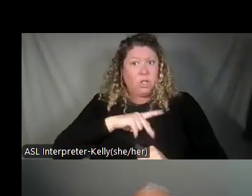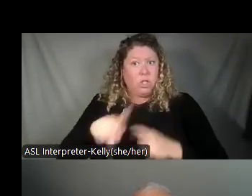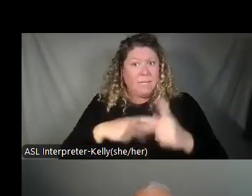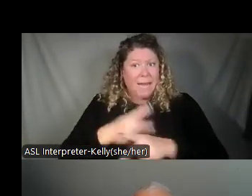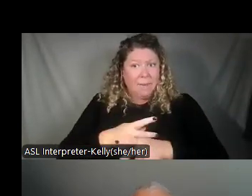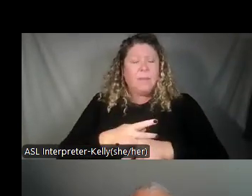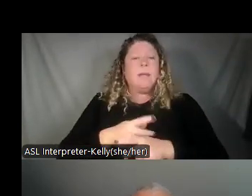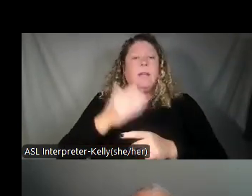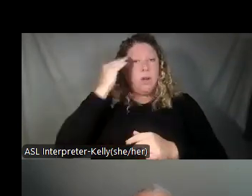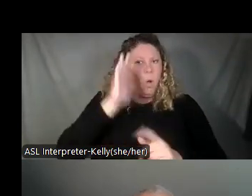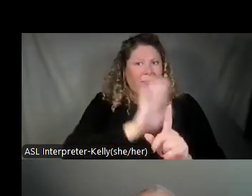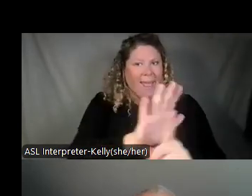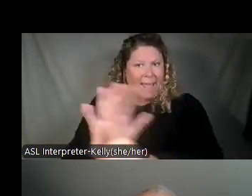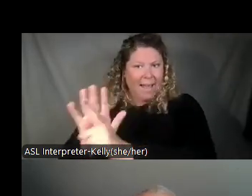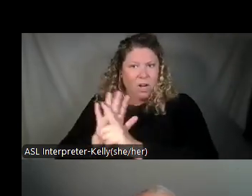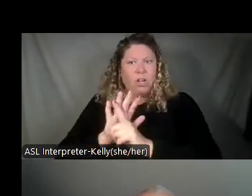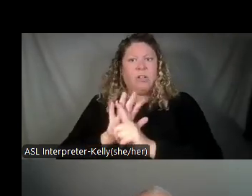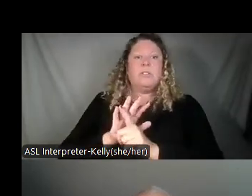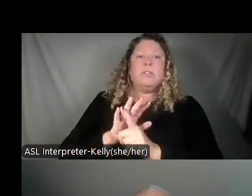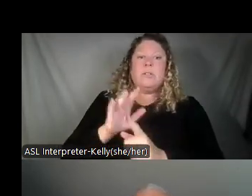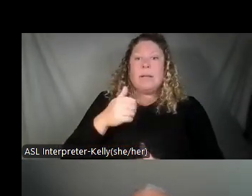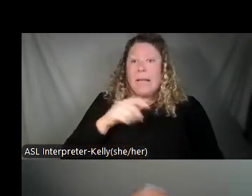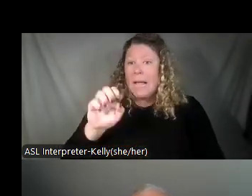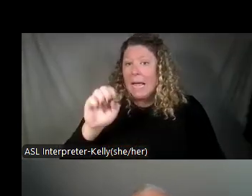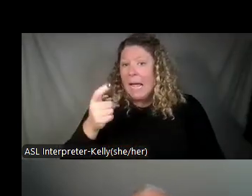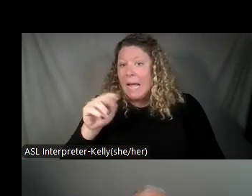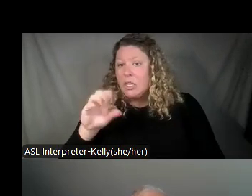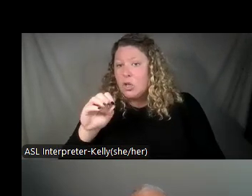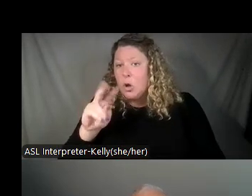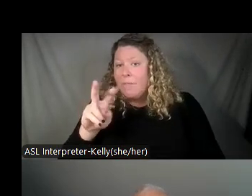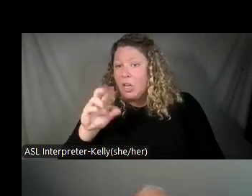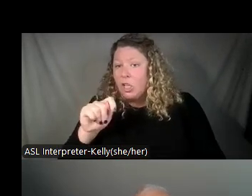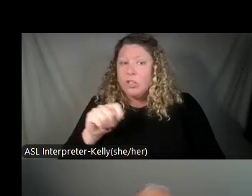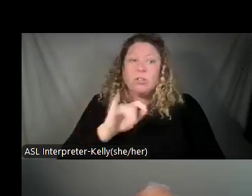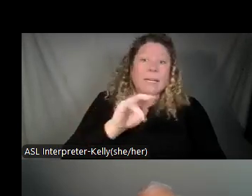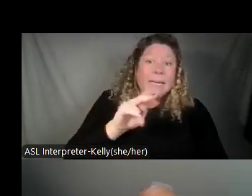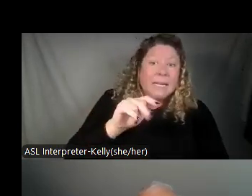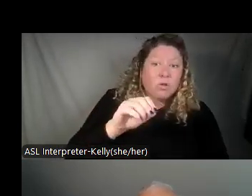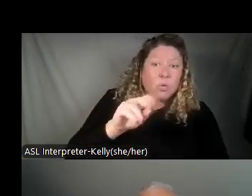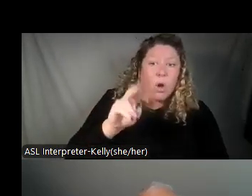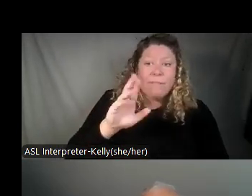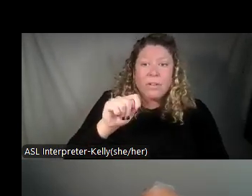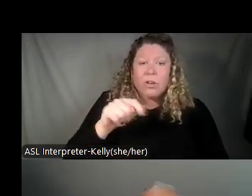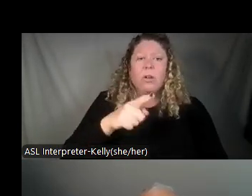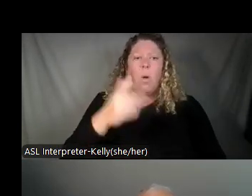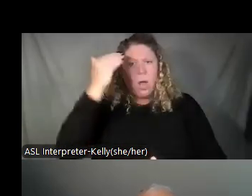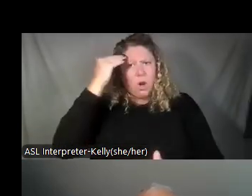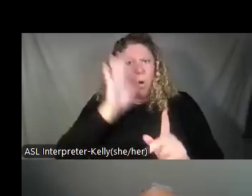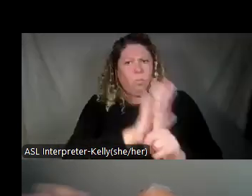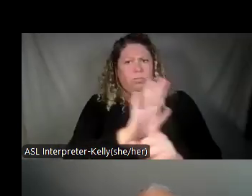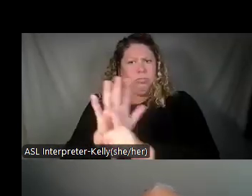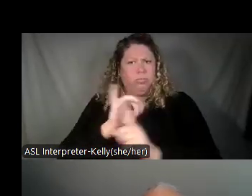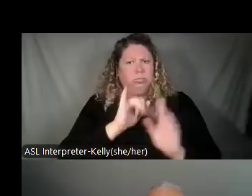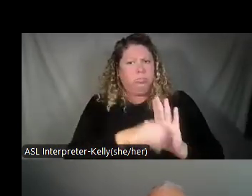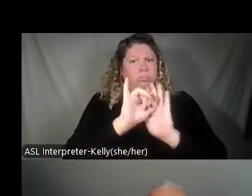the extroverts and introverts understand each other and can communicate to each other on the same team.